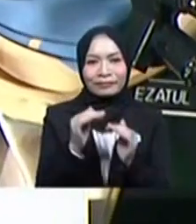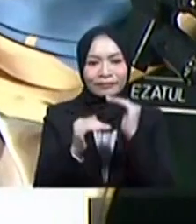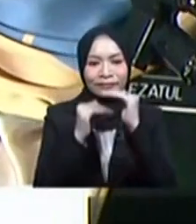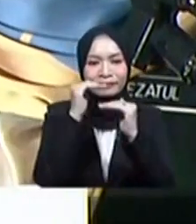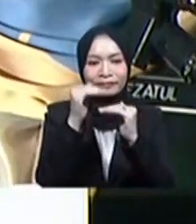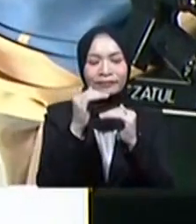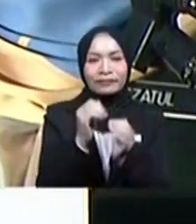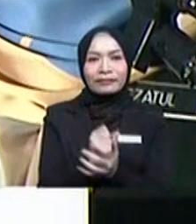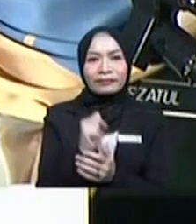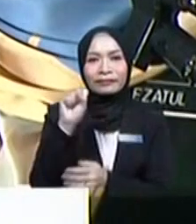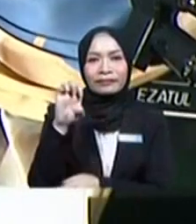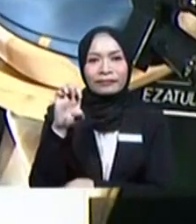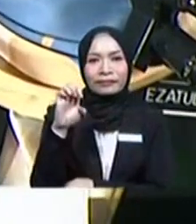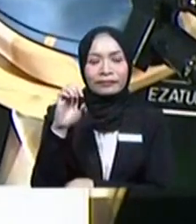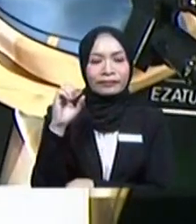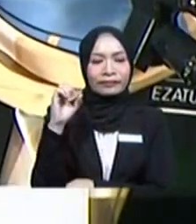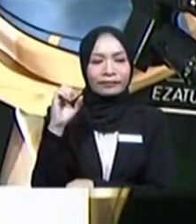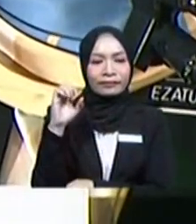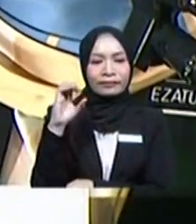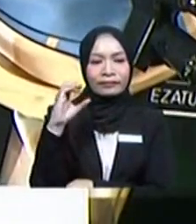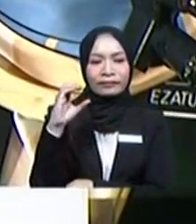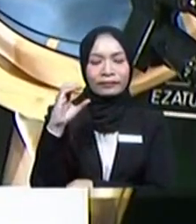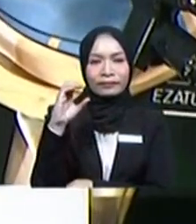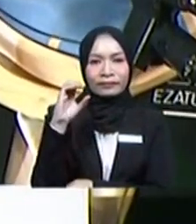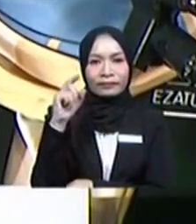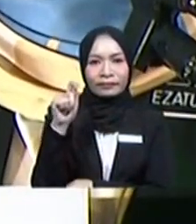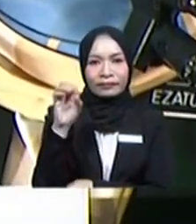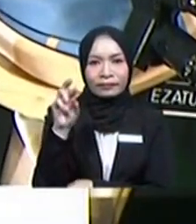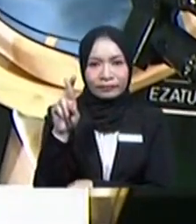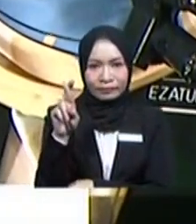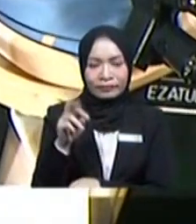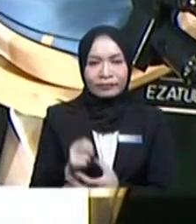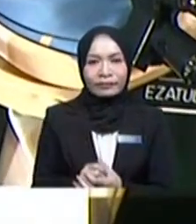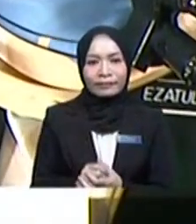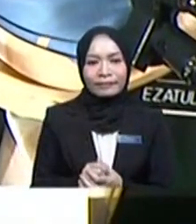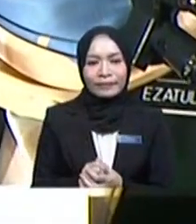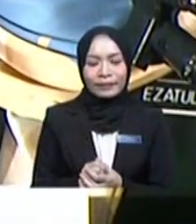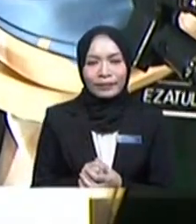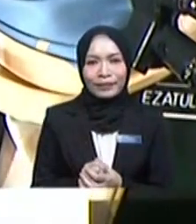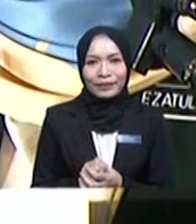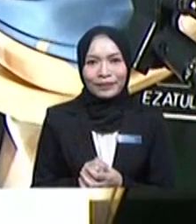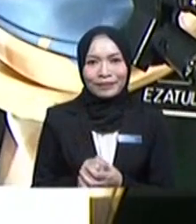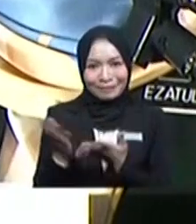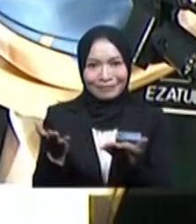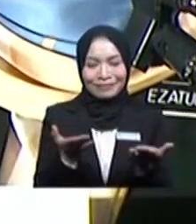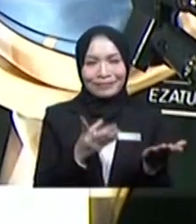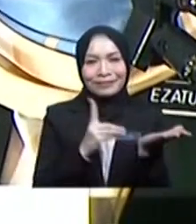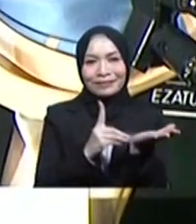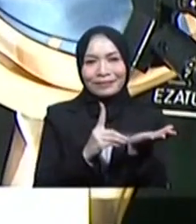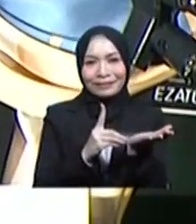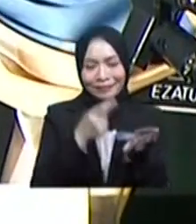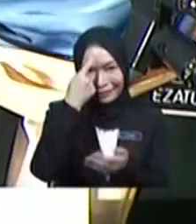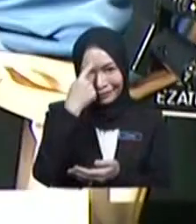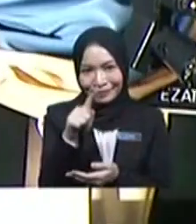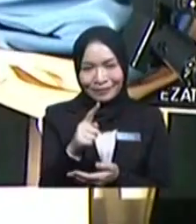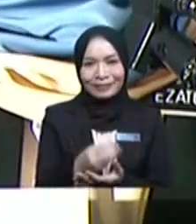this conference this evening. We would now like to invite Yang Berusaha, Dr. Haji Ahmad Rafi bin Cik Kasim, to